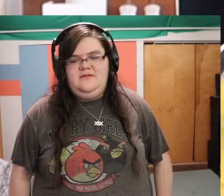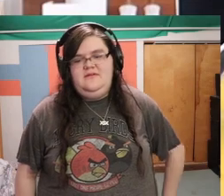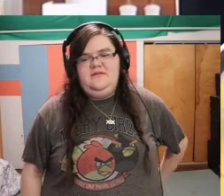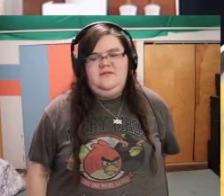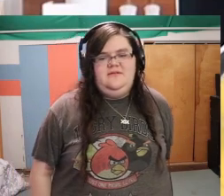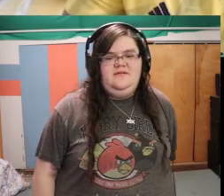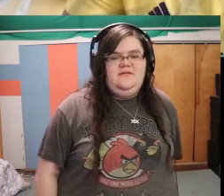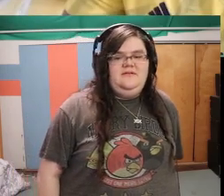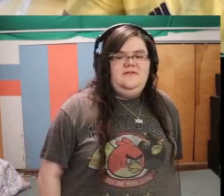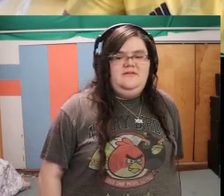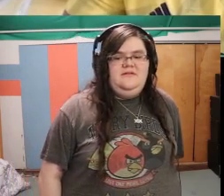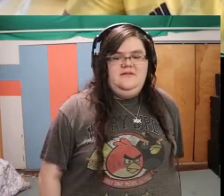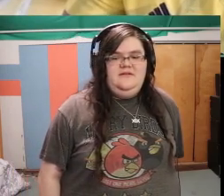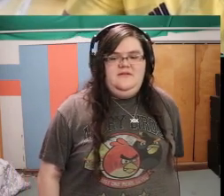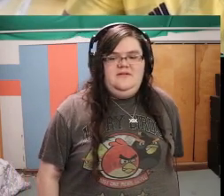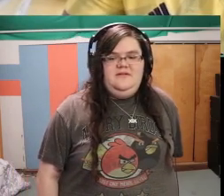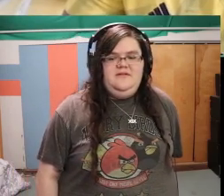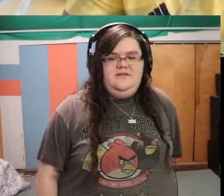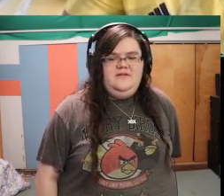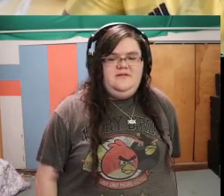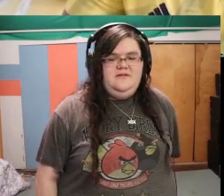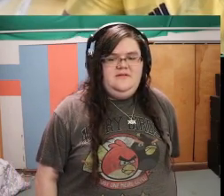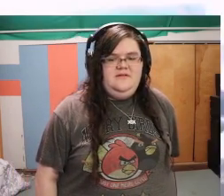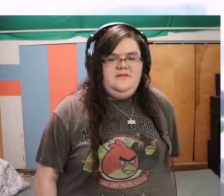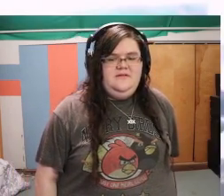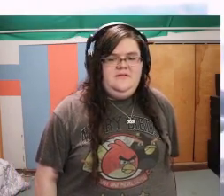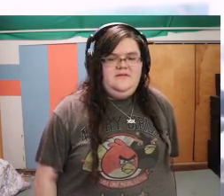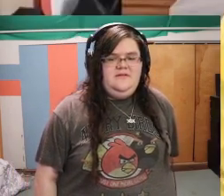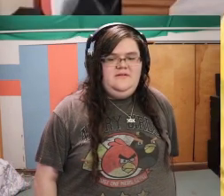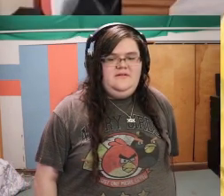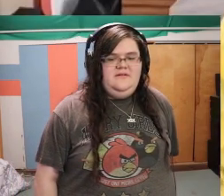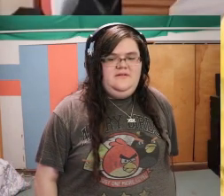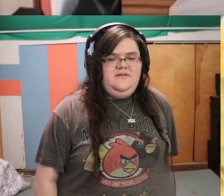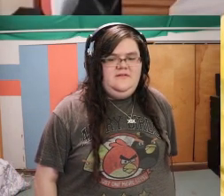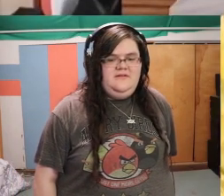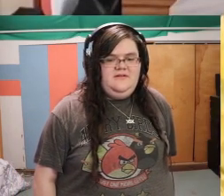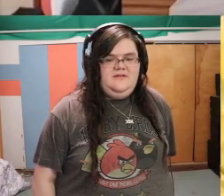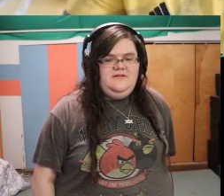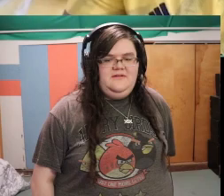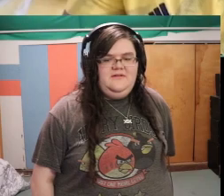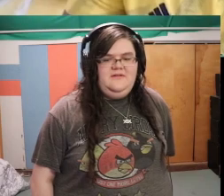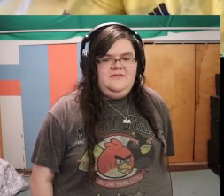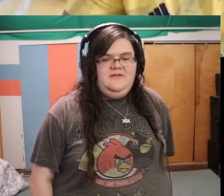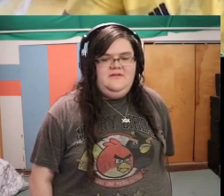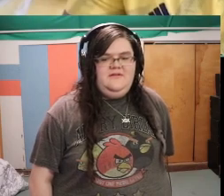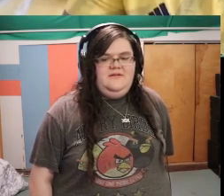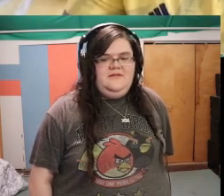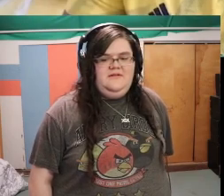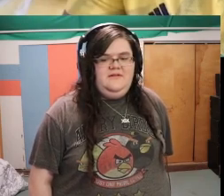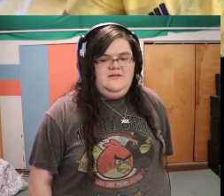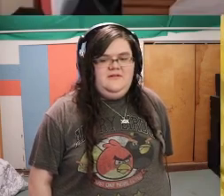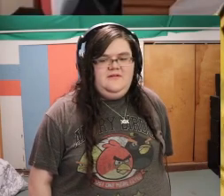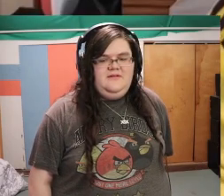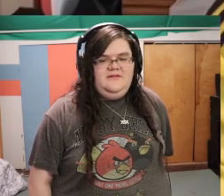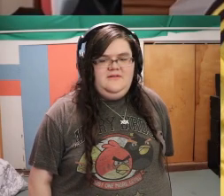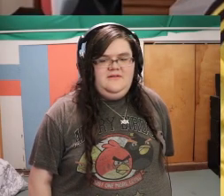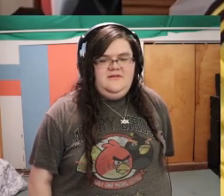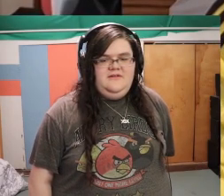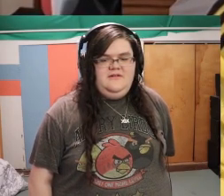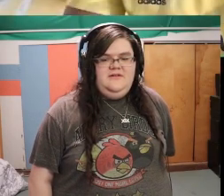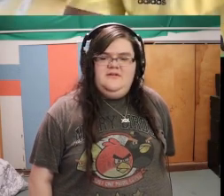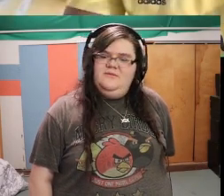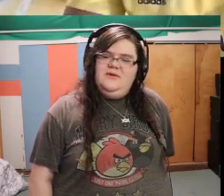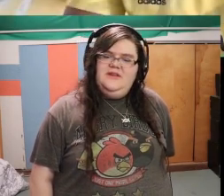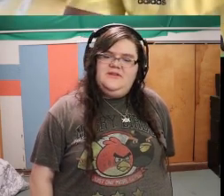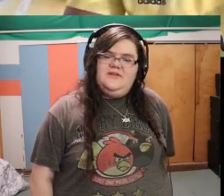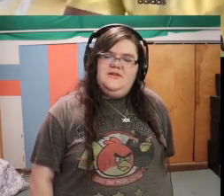camera and let's do this. We got some golden syrup and some milk first. Slap that in. Golden syrup and milk. Yeah, we got some peri peri seasoning. Yo, are you